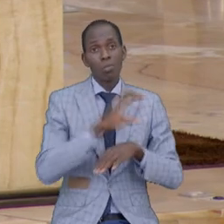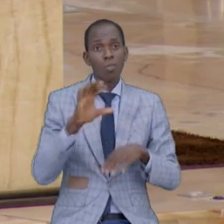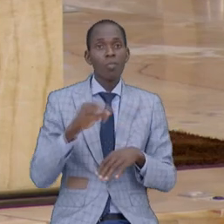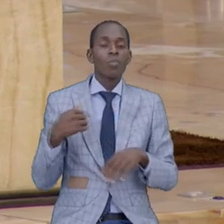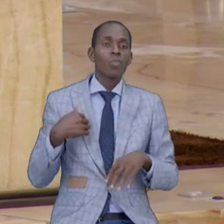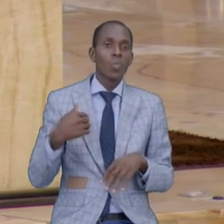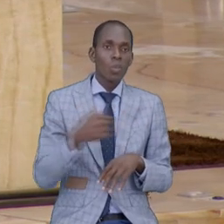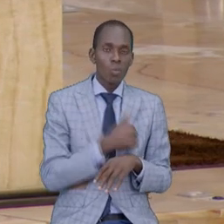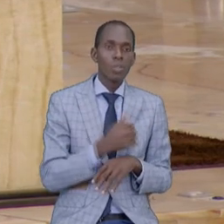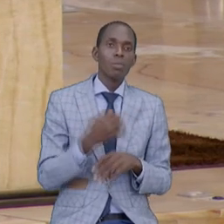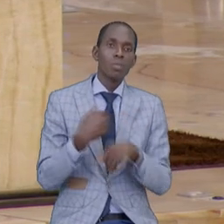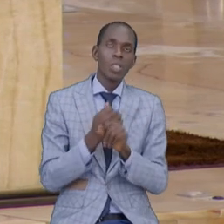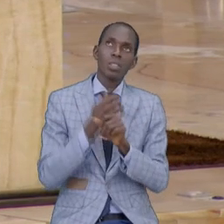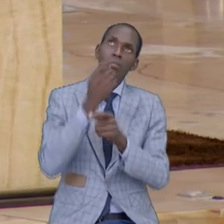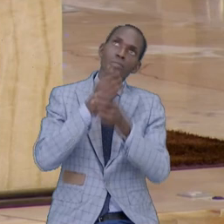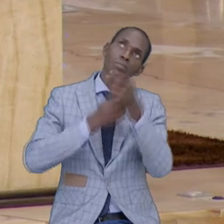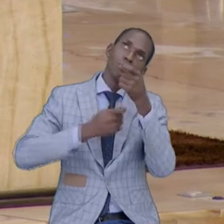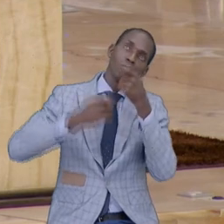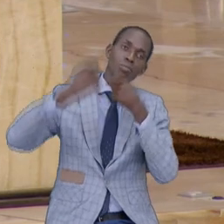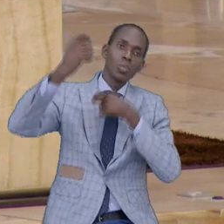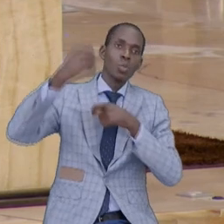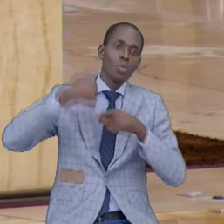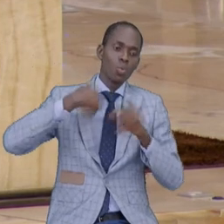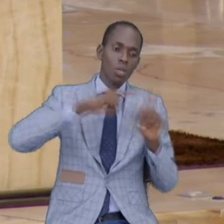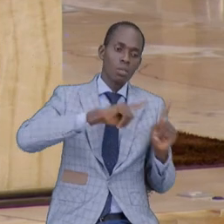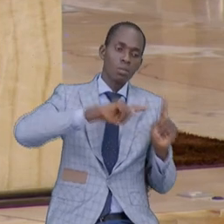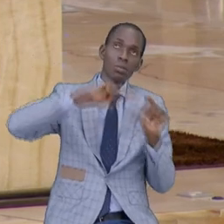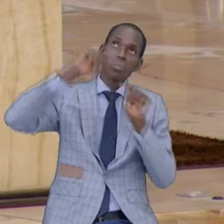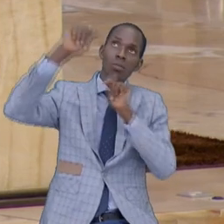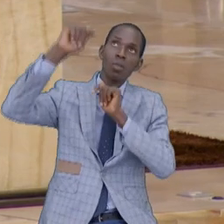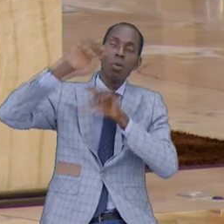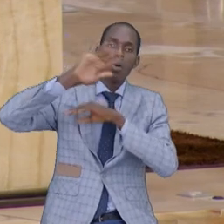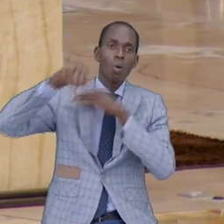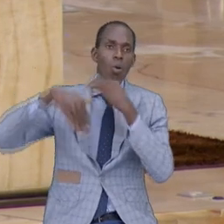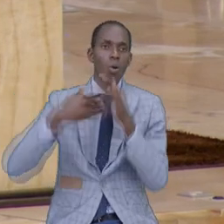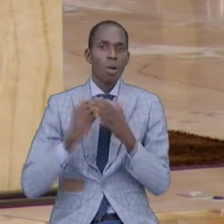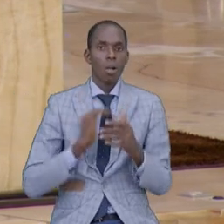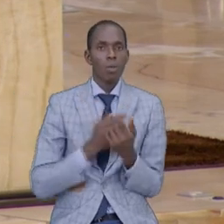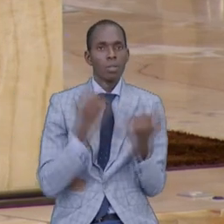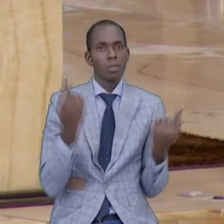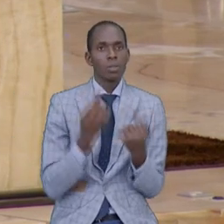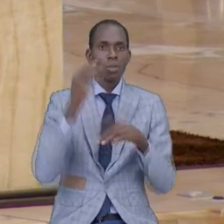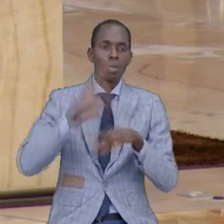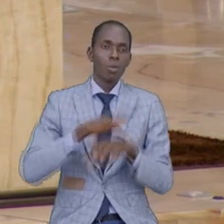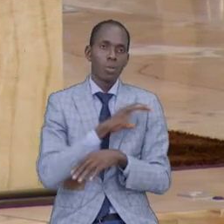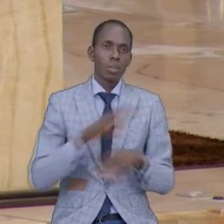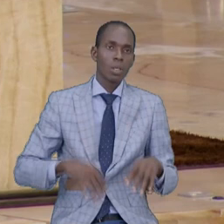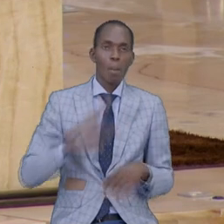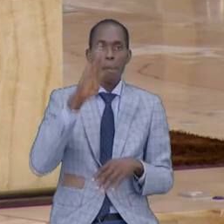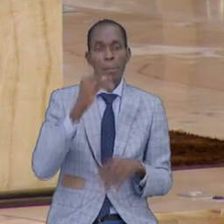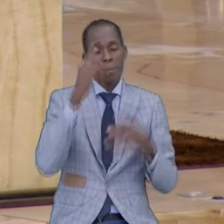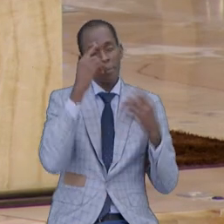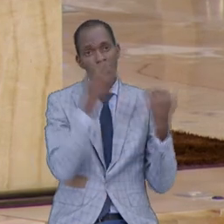we believed in him, we transferred all our sins on Christ by faith.